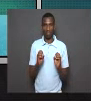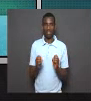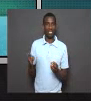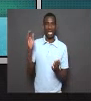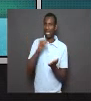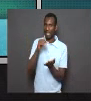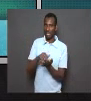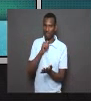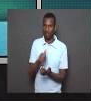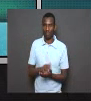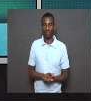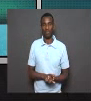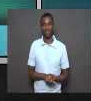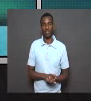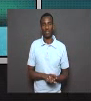not repeat.